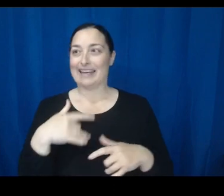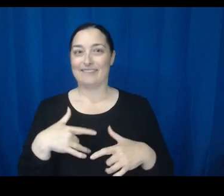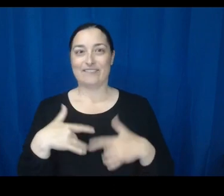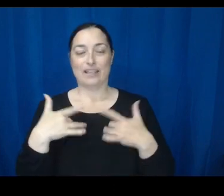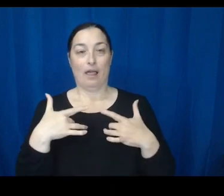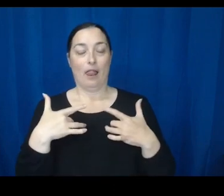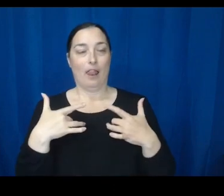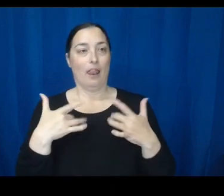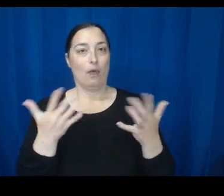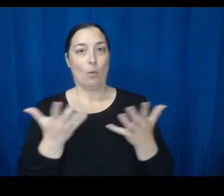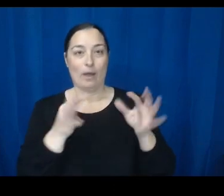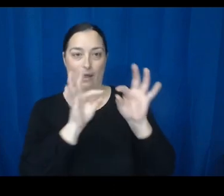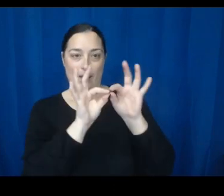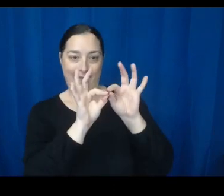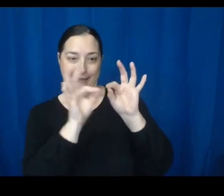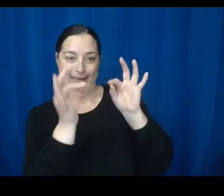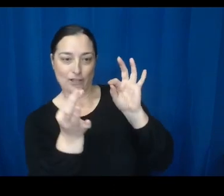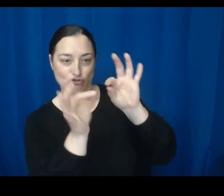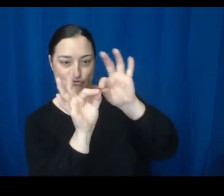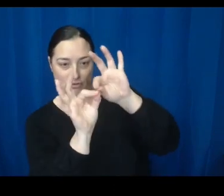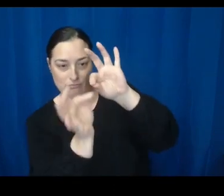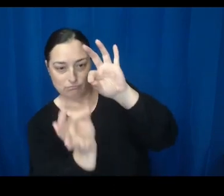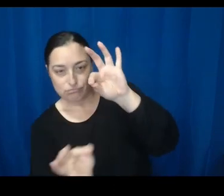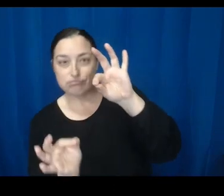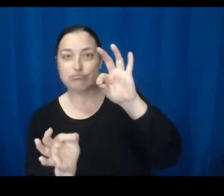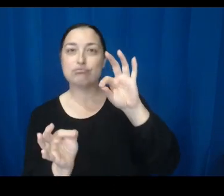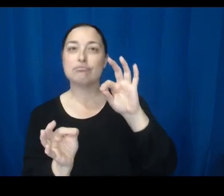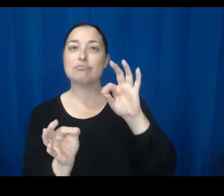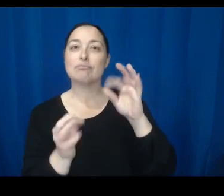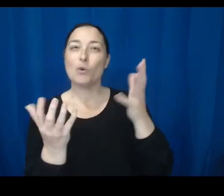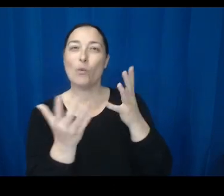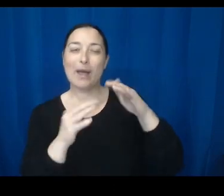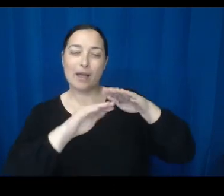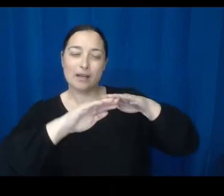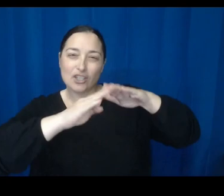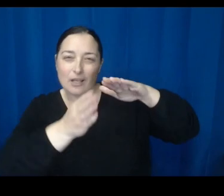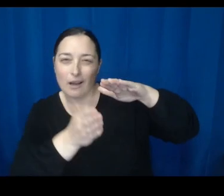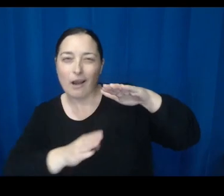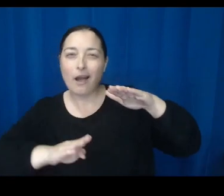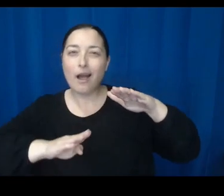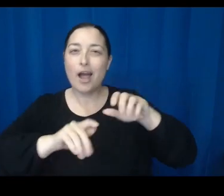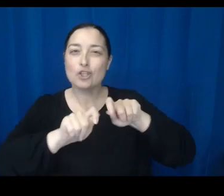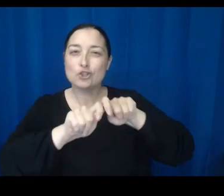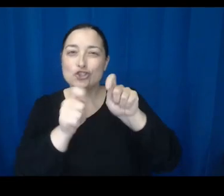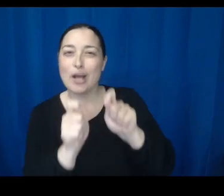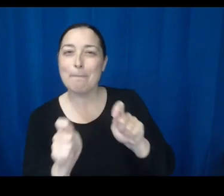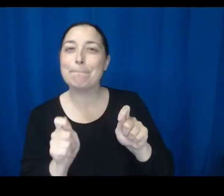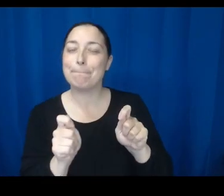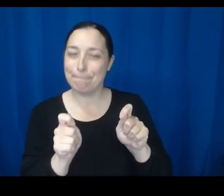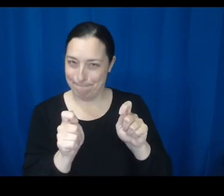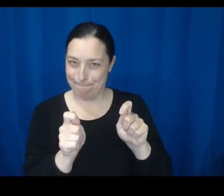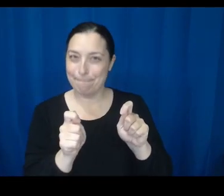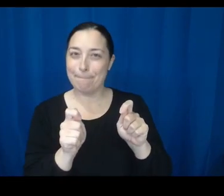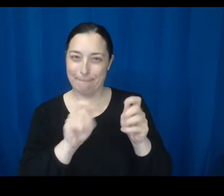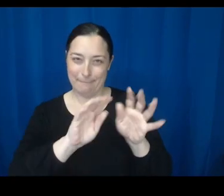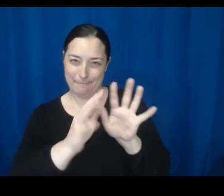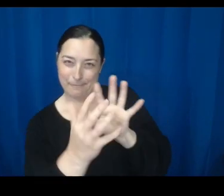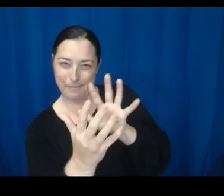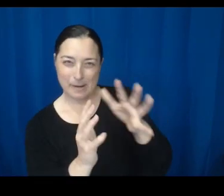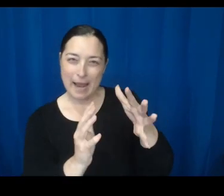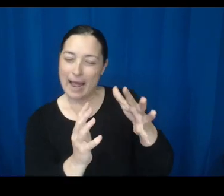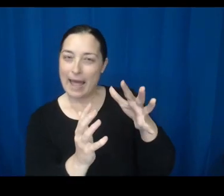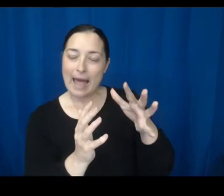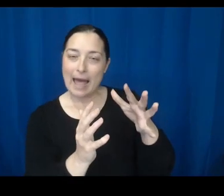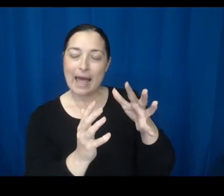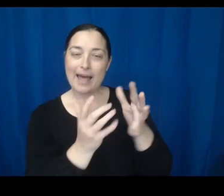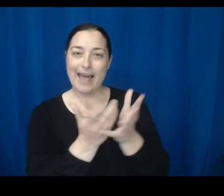might coincide with certain other kind of contours or other elements within the still life arrangement. So the actual